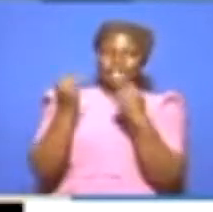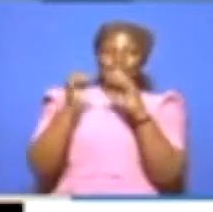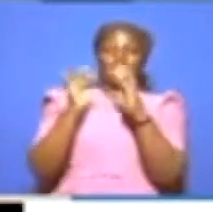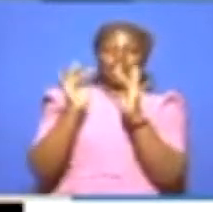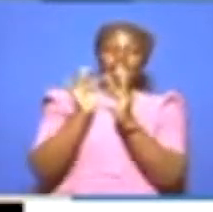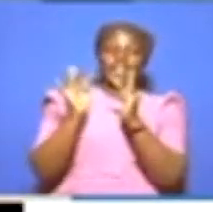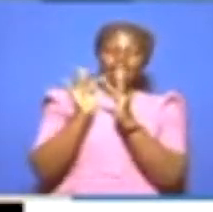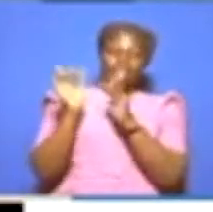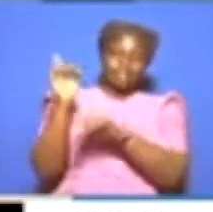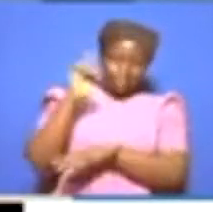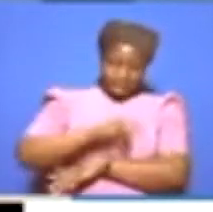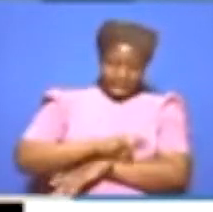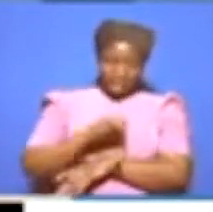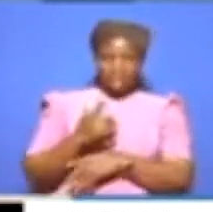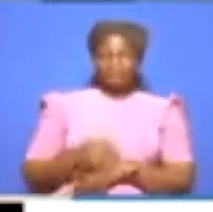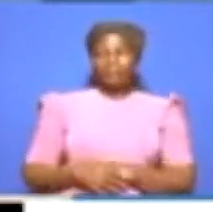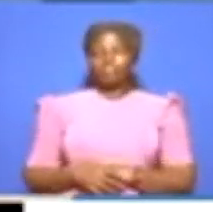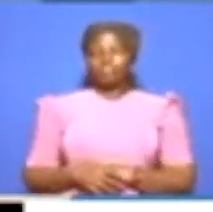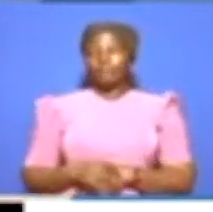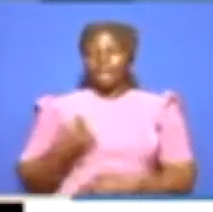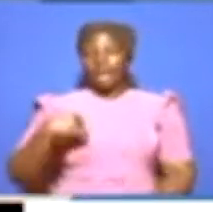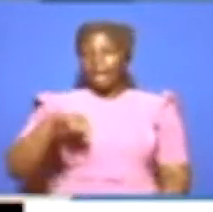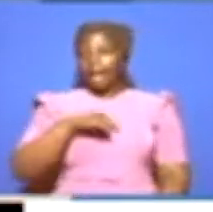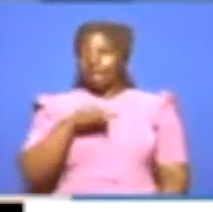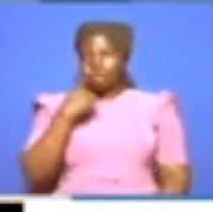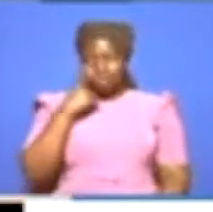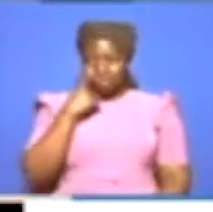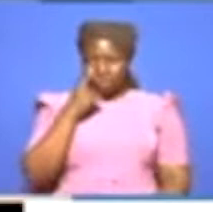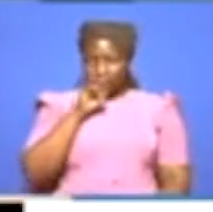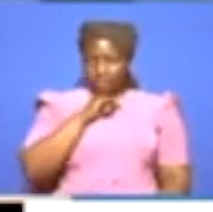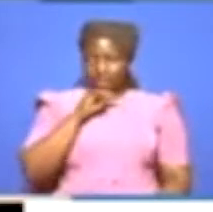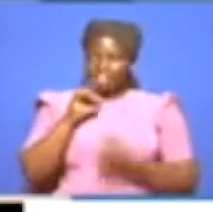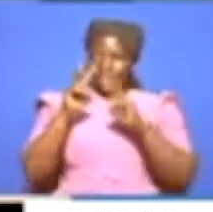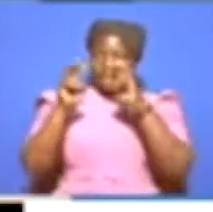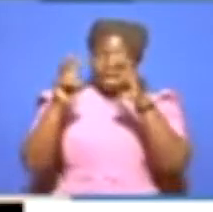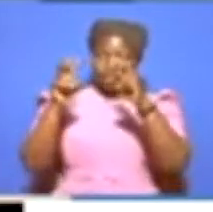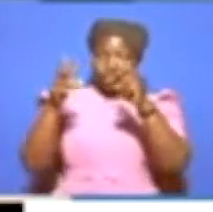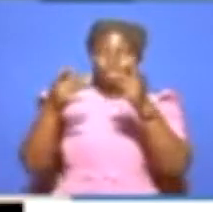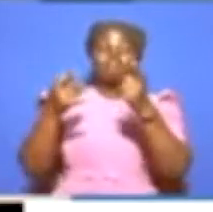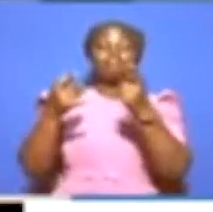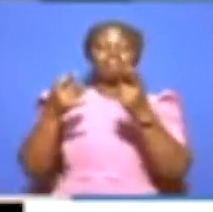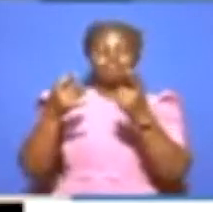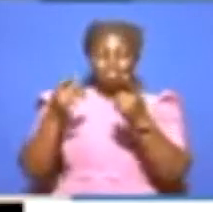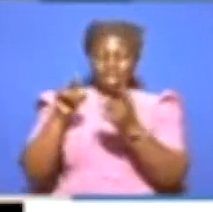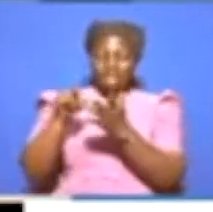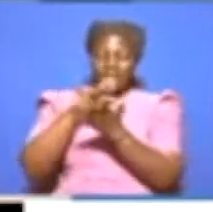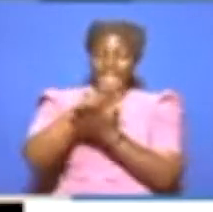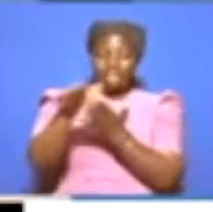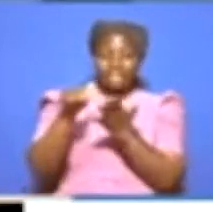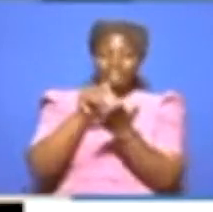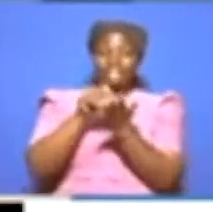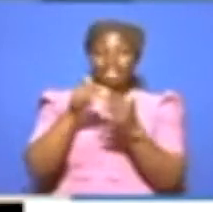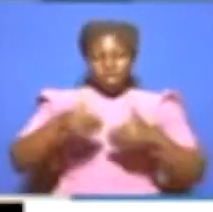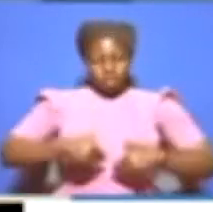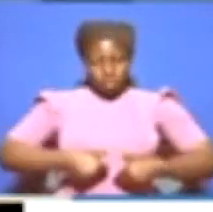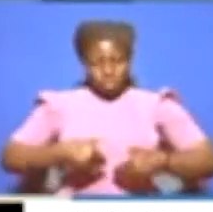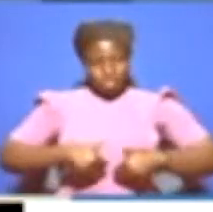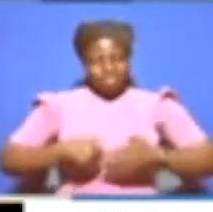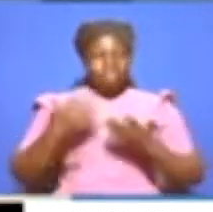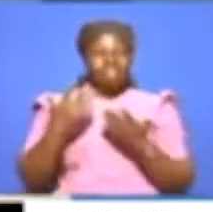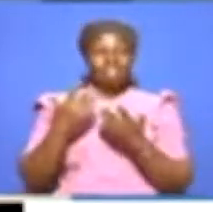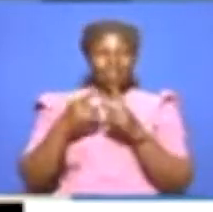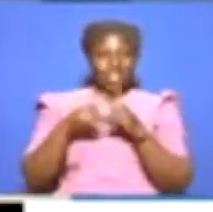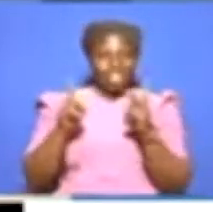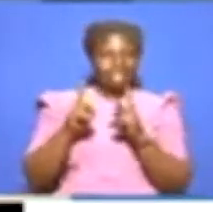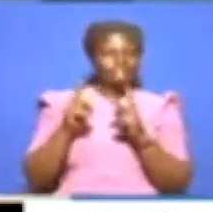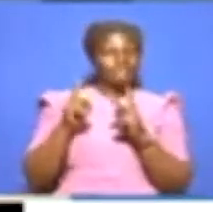scale. And we saw that time the issue coming center stage and youth getting a hold of the issue. And since then,